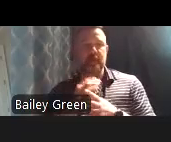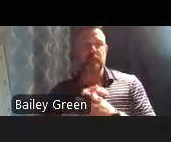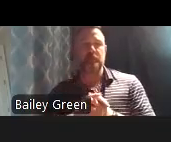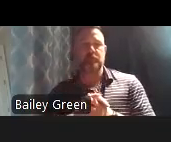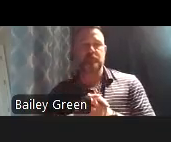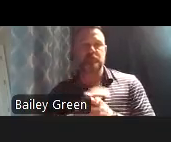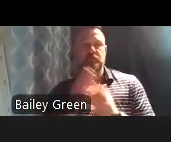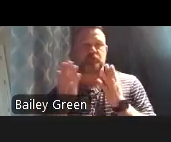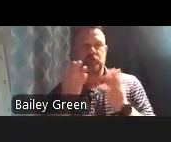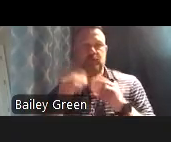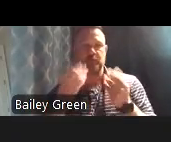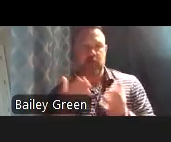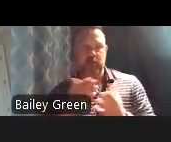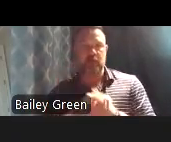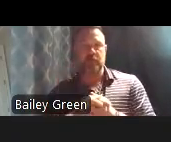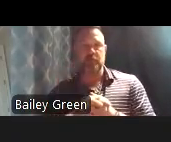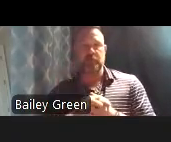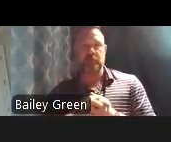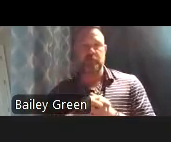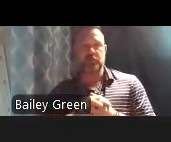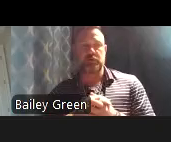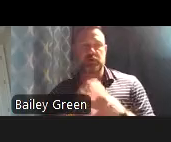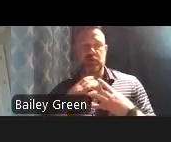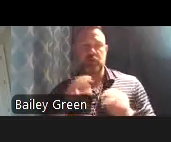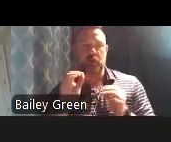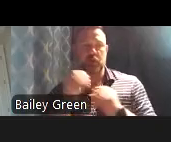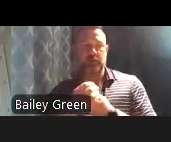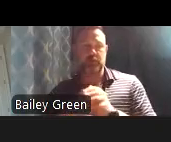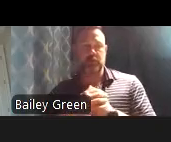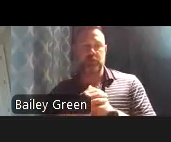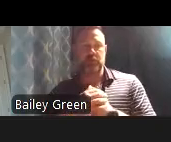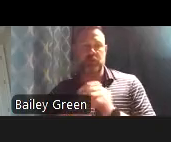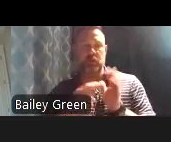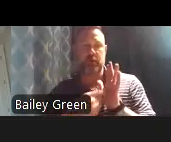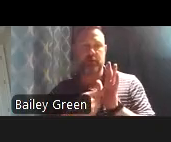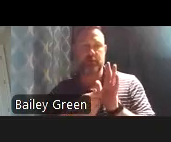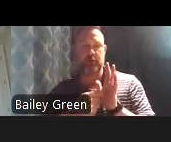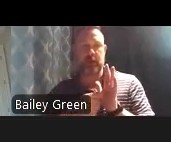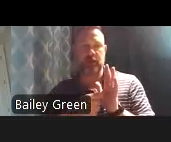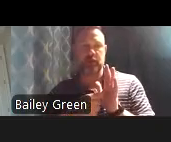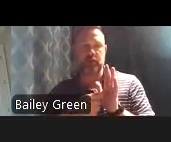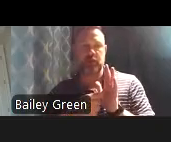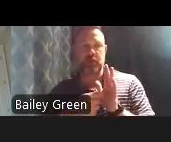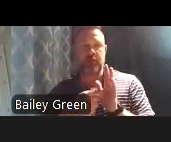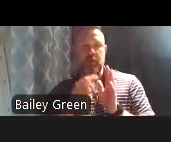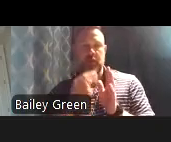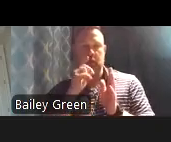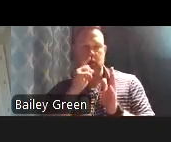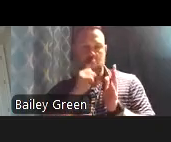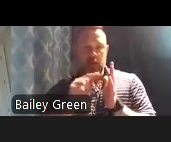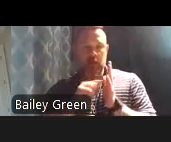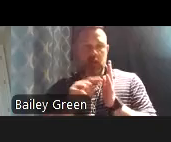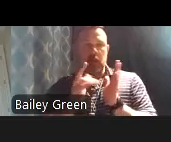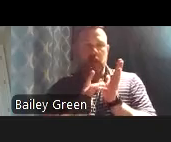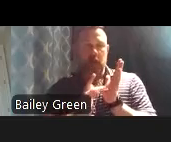have service providers and consumer organizations. We have representation from research, medical